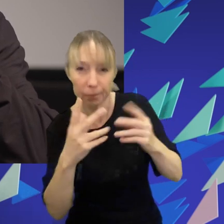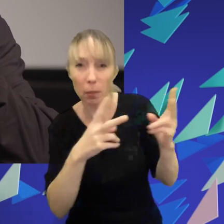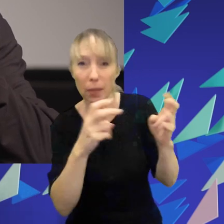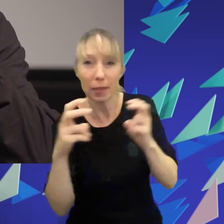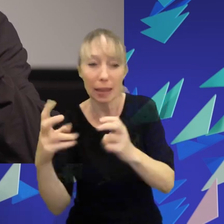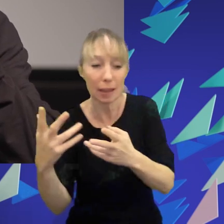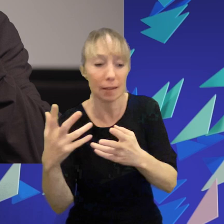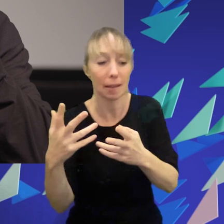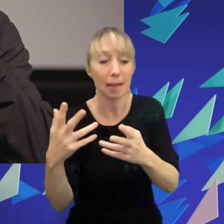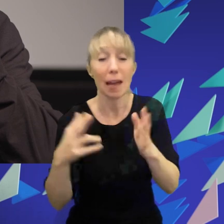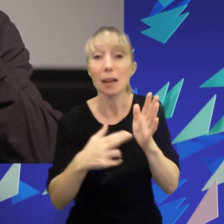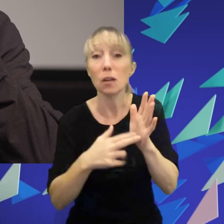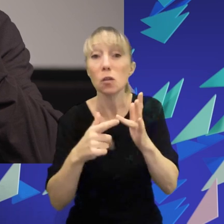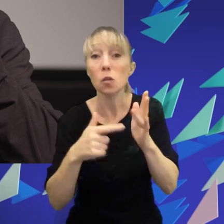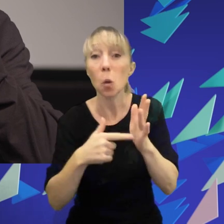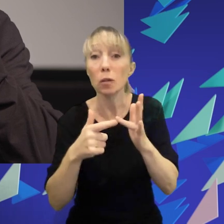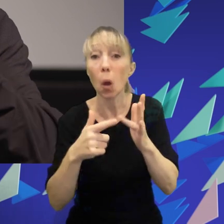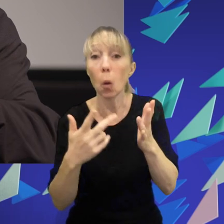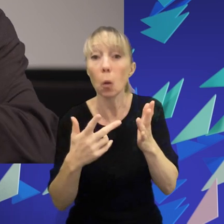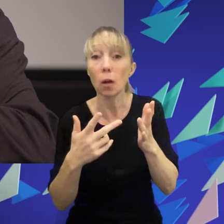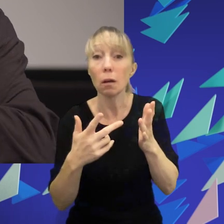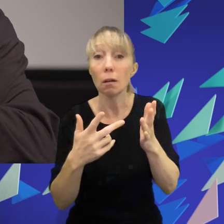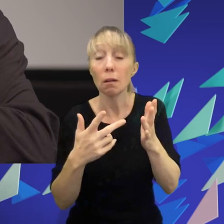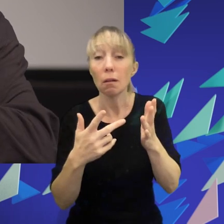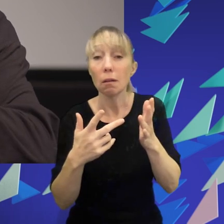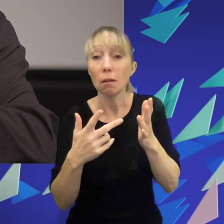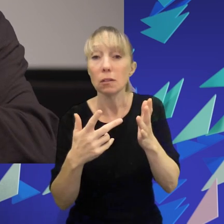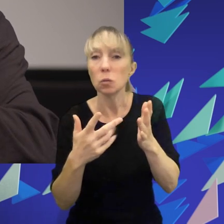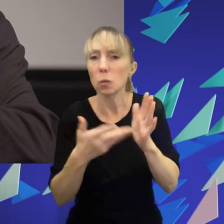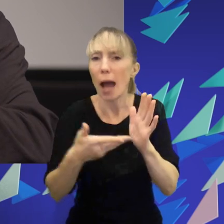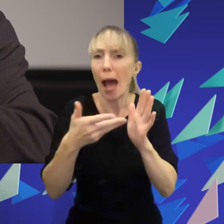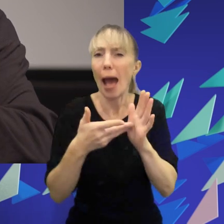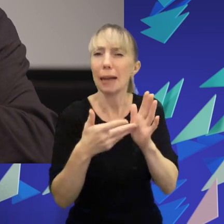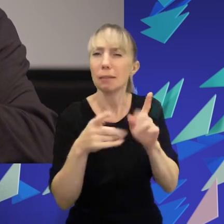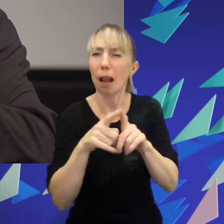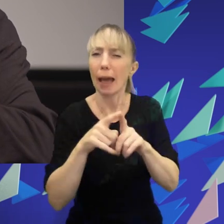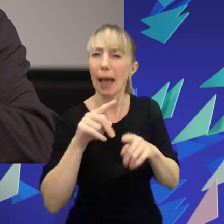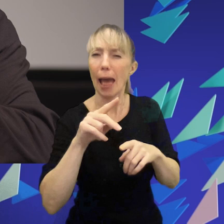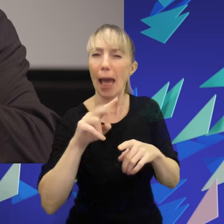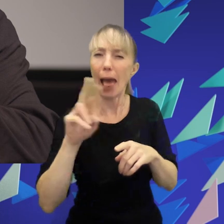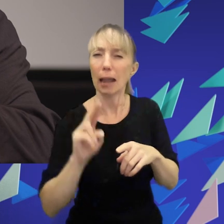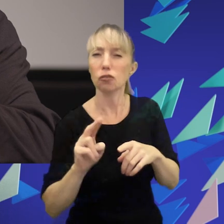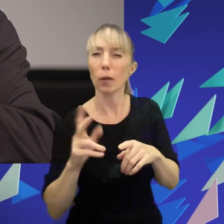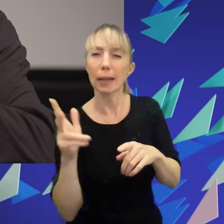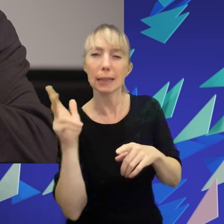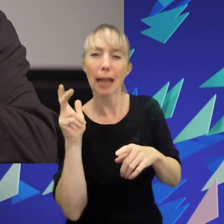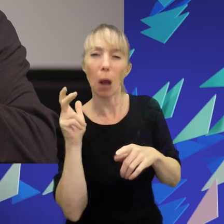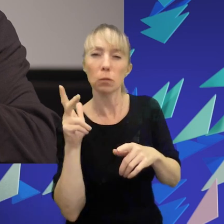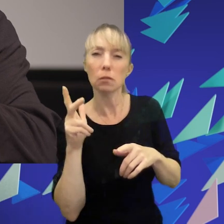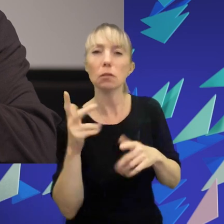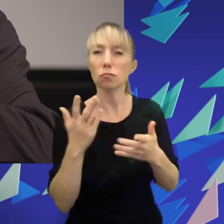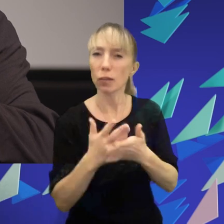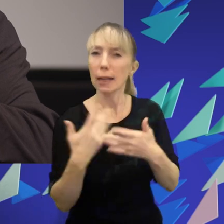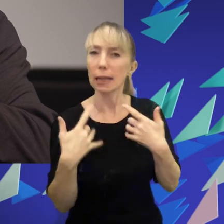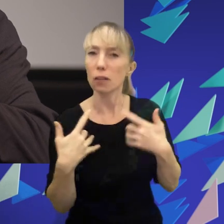Nikolai, which is Albanotto, his artistic name, to add these electronic things that were very interesting. And then at